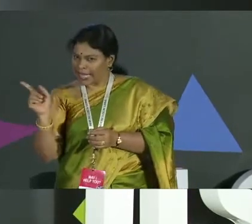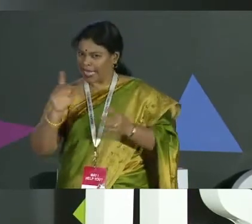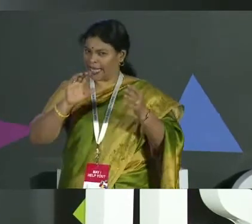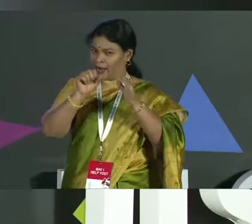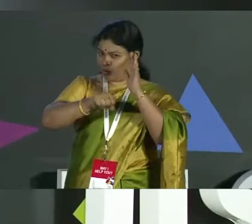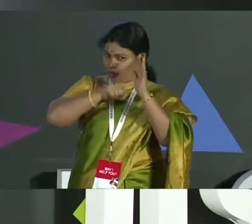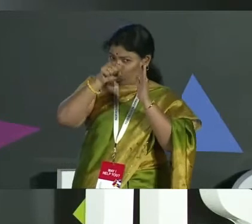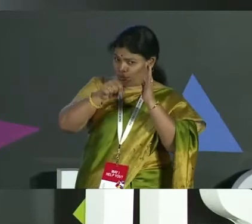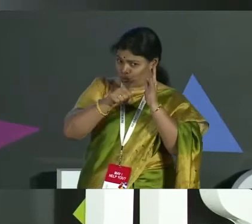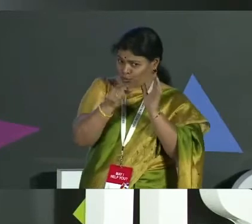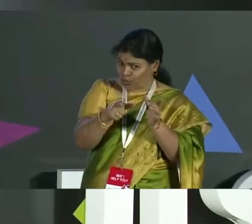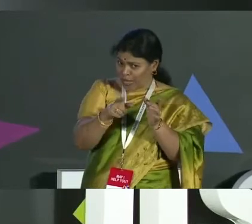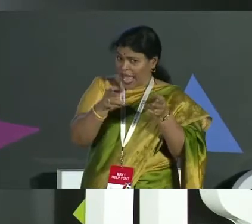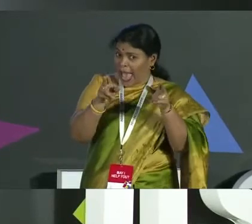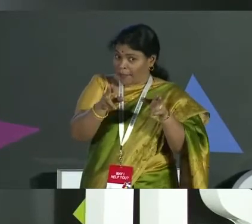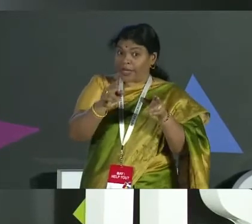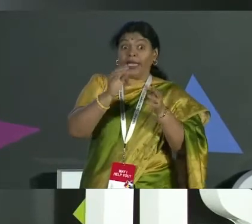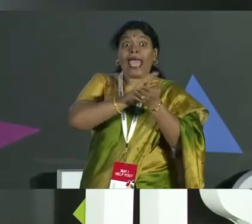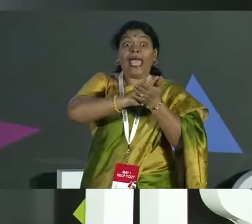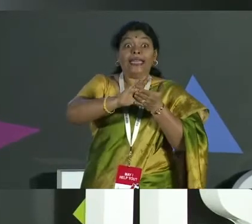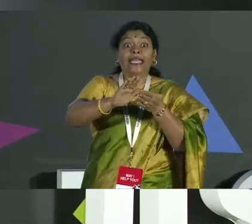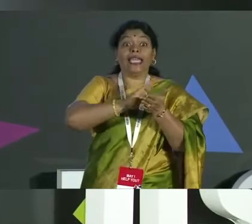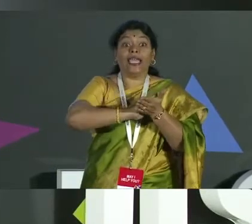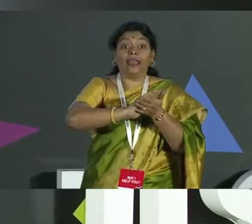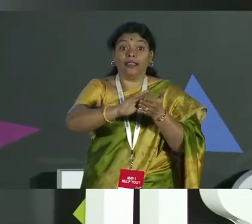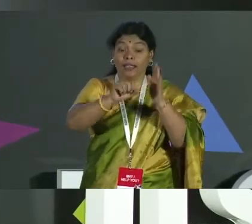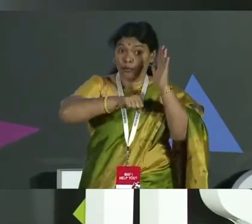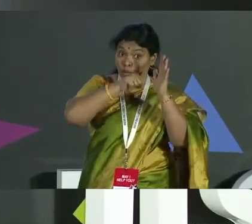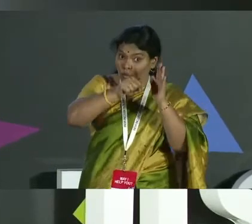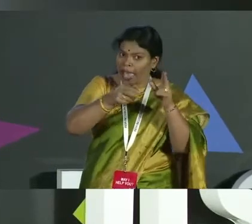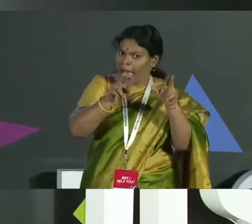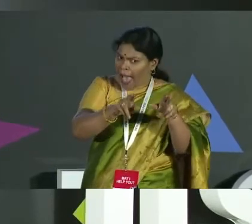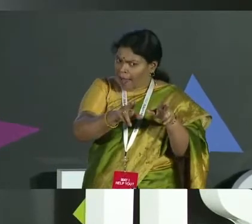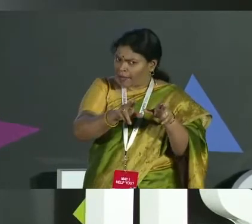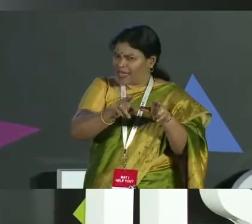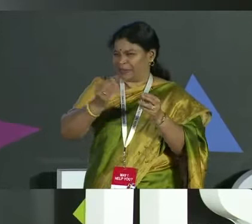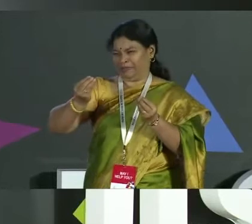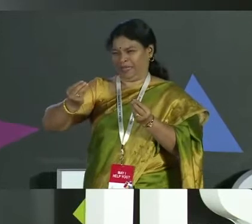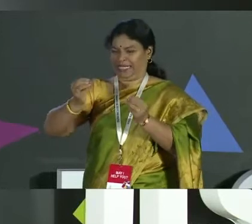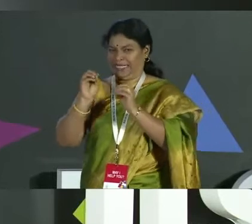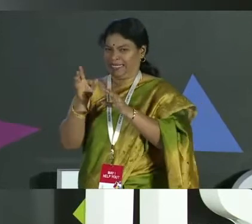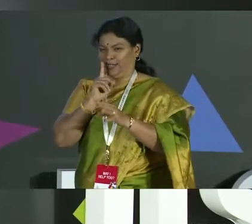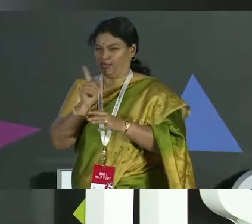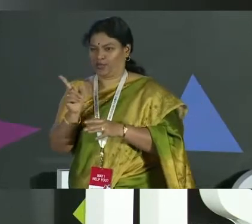movie happening on the Shiva Trilogy? And if yes, who's the actor and who's the actress? Can you tell that, please? Okay.